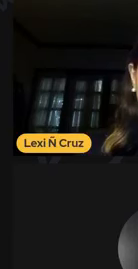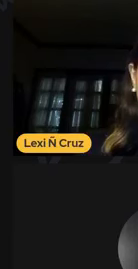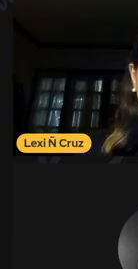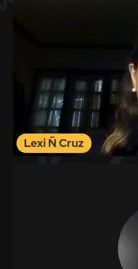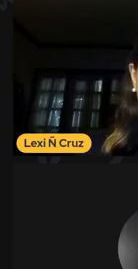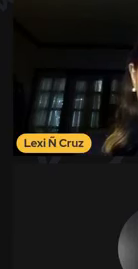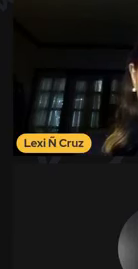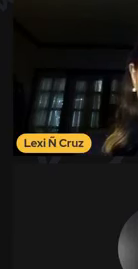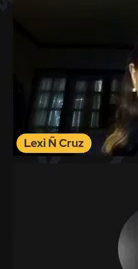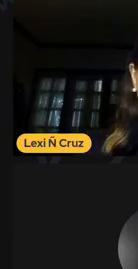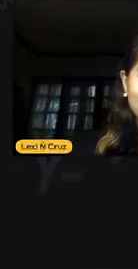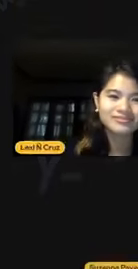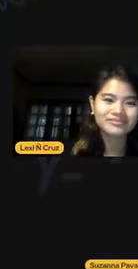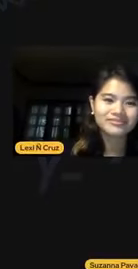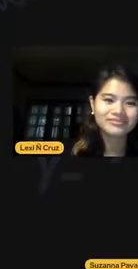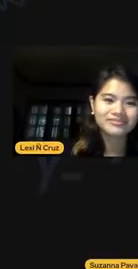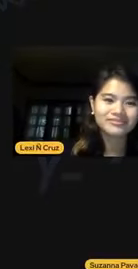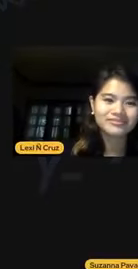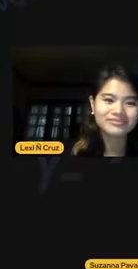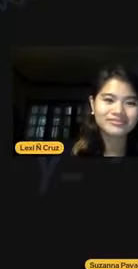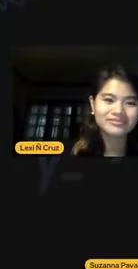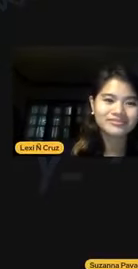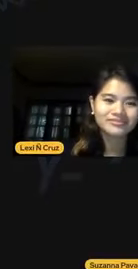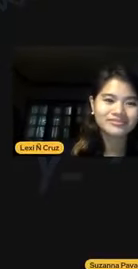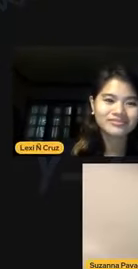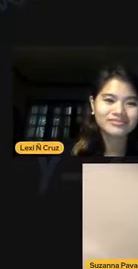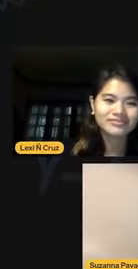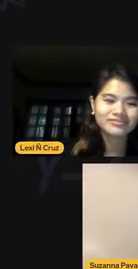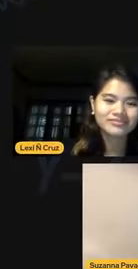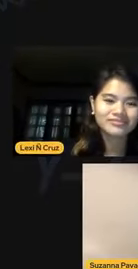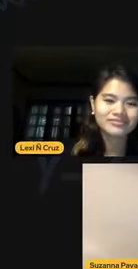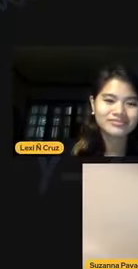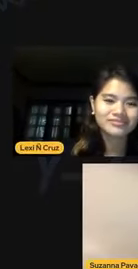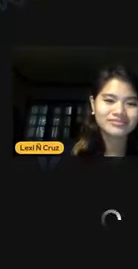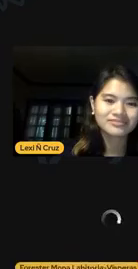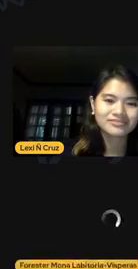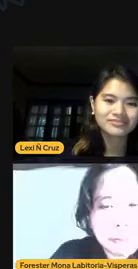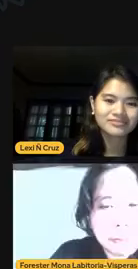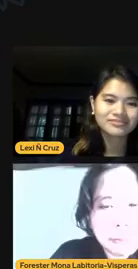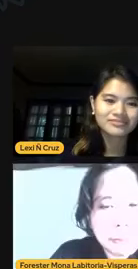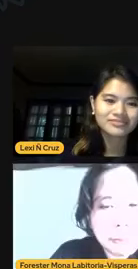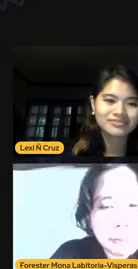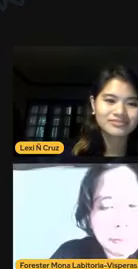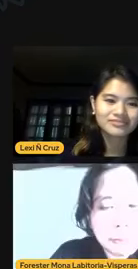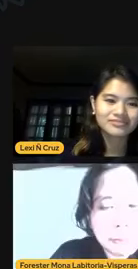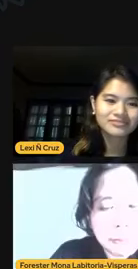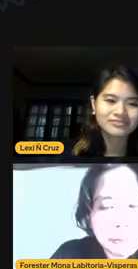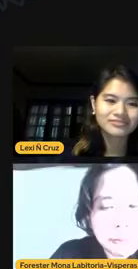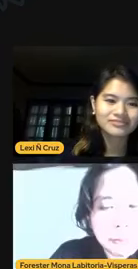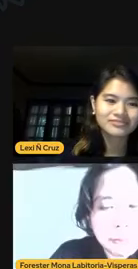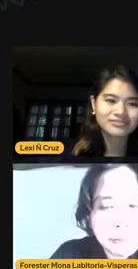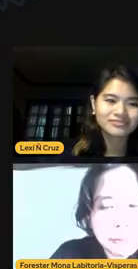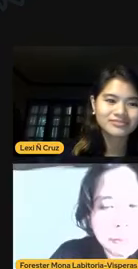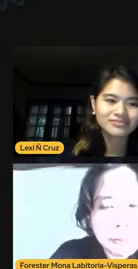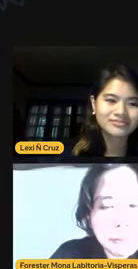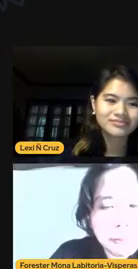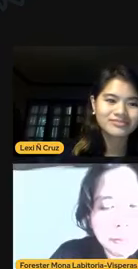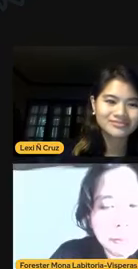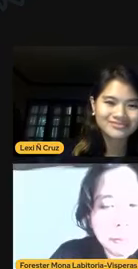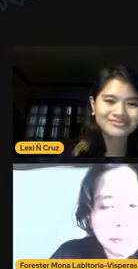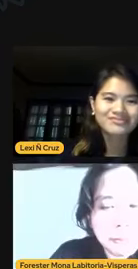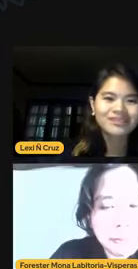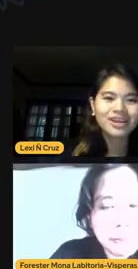are just the same. Like we are all same persons with or without the disability.